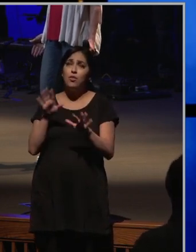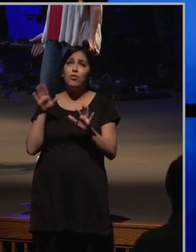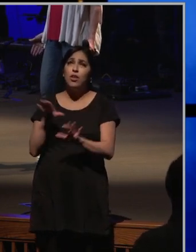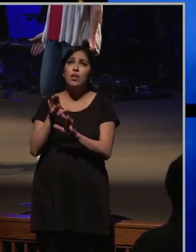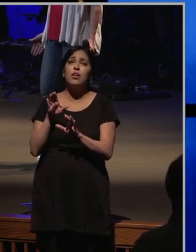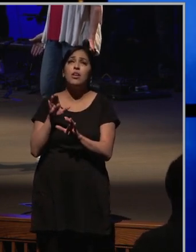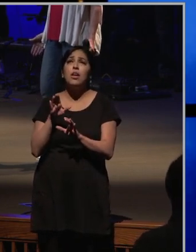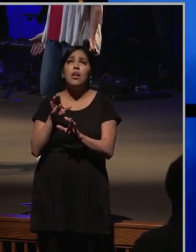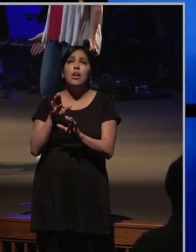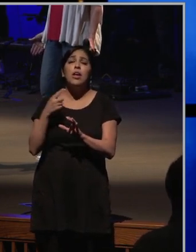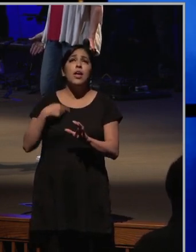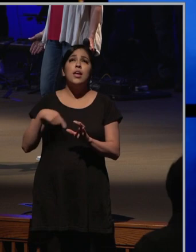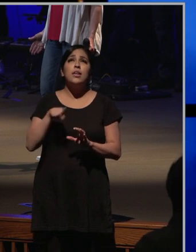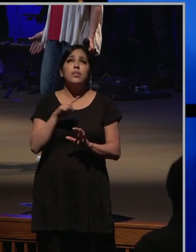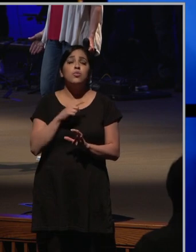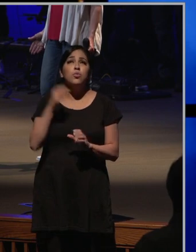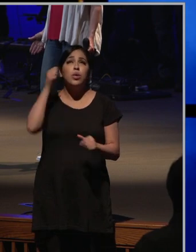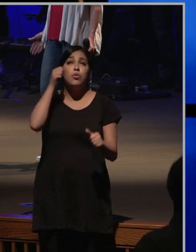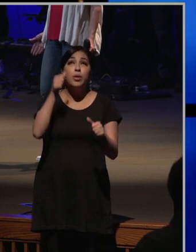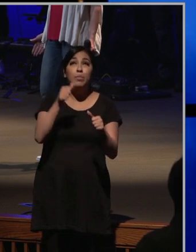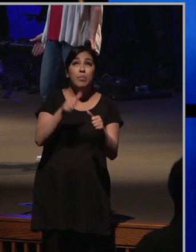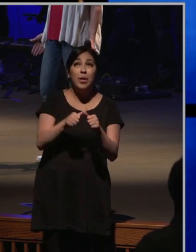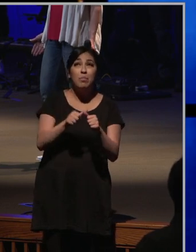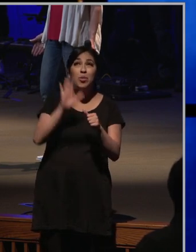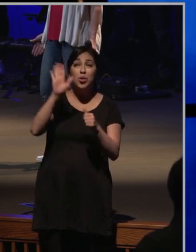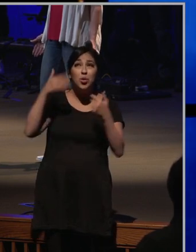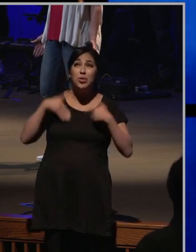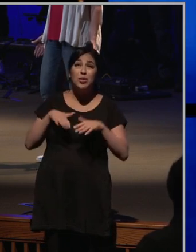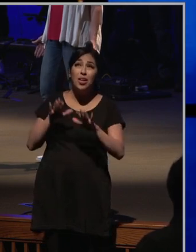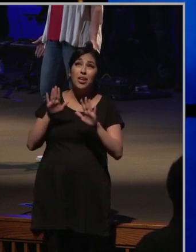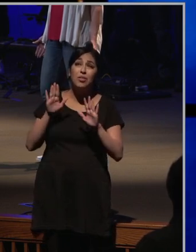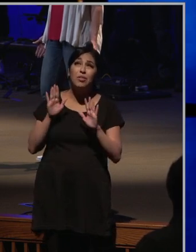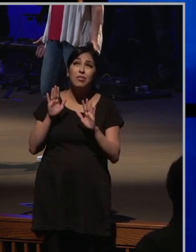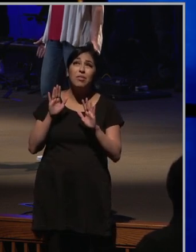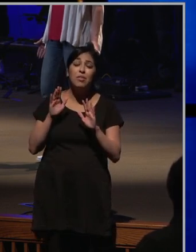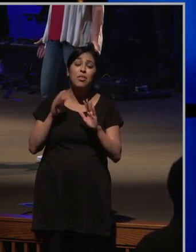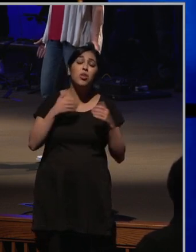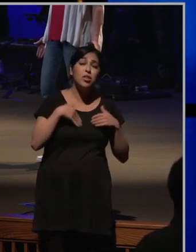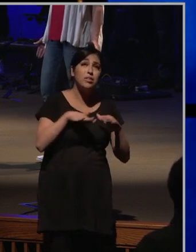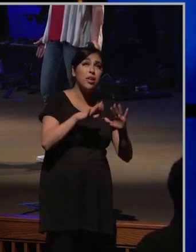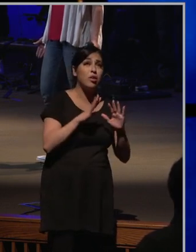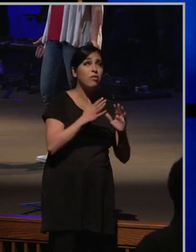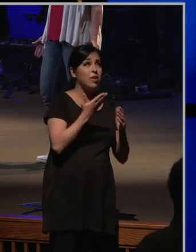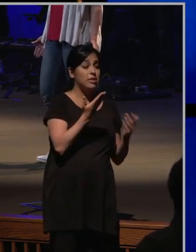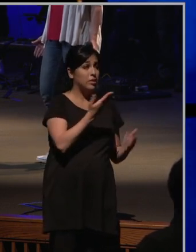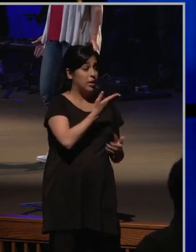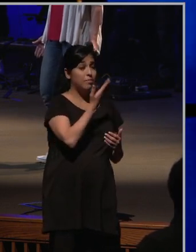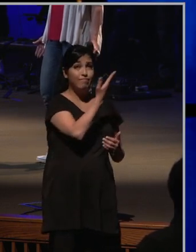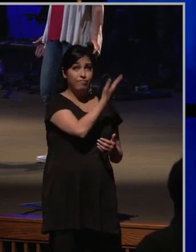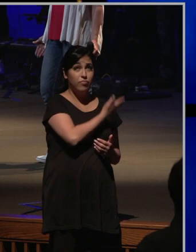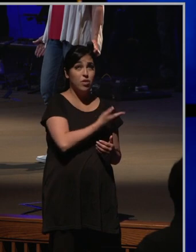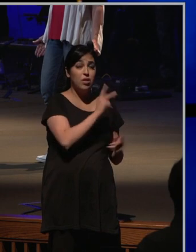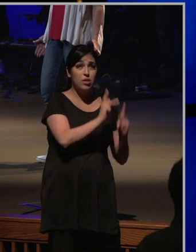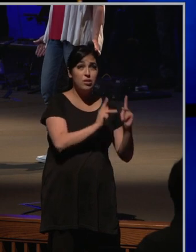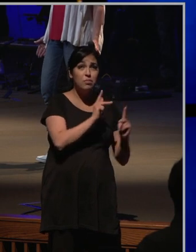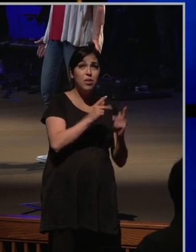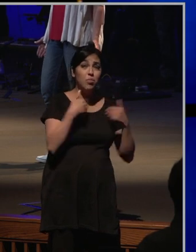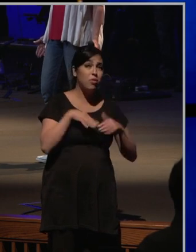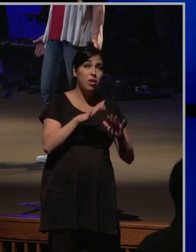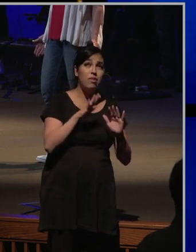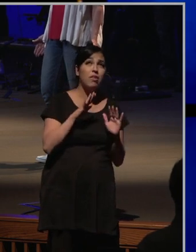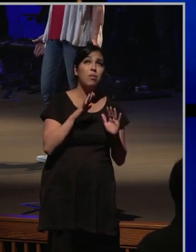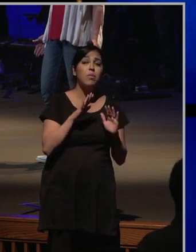And as we remember the sacrifice that these names that were listed on the screen that they have made for our